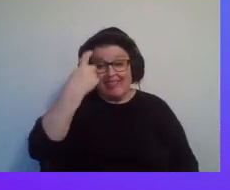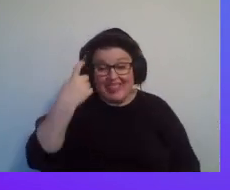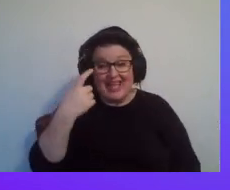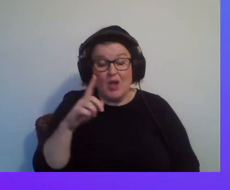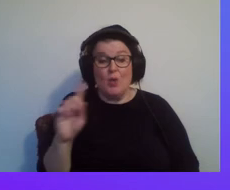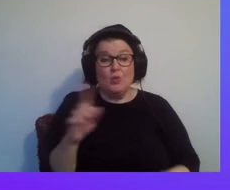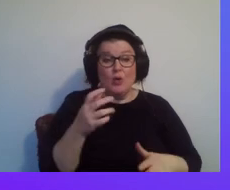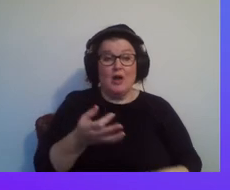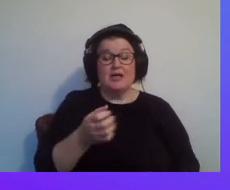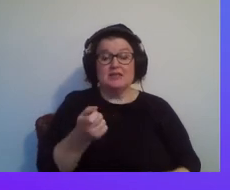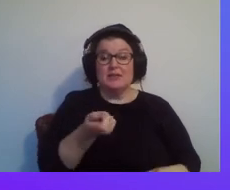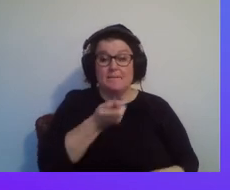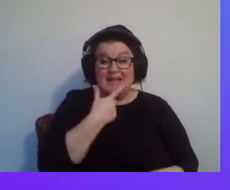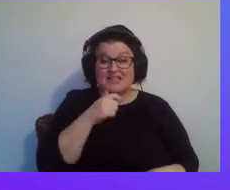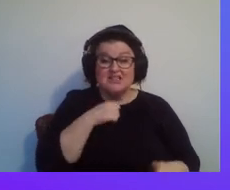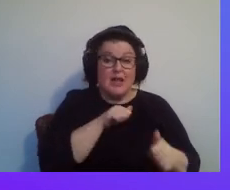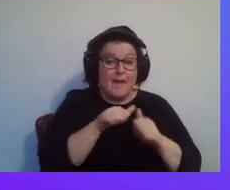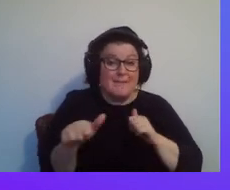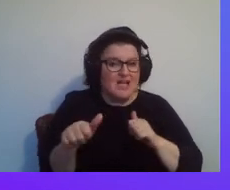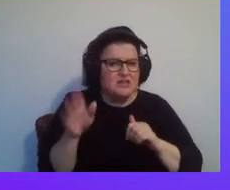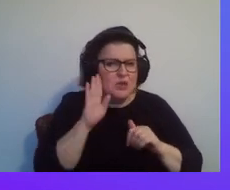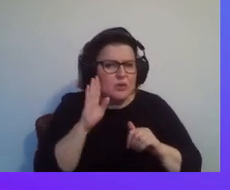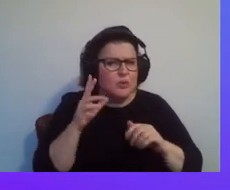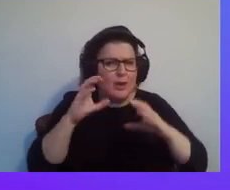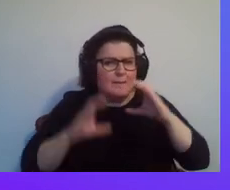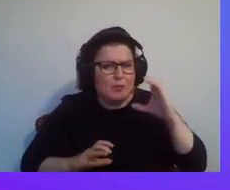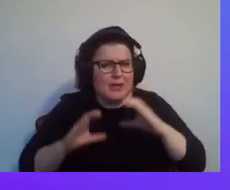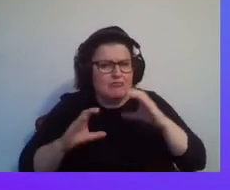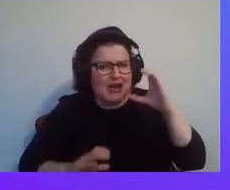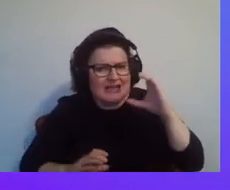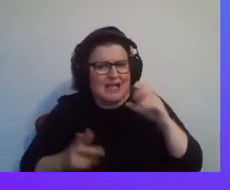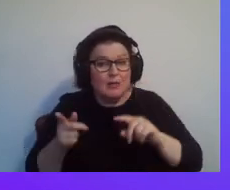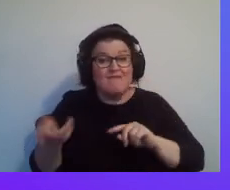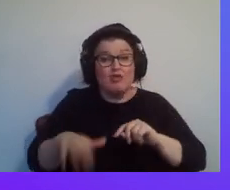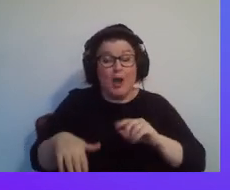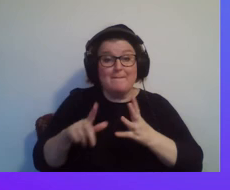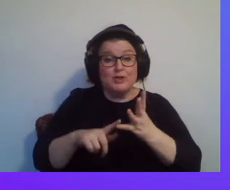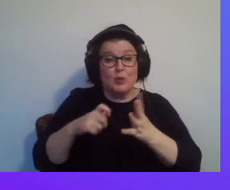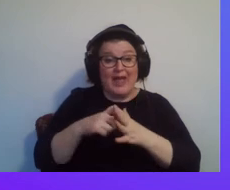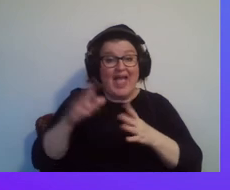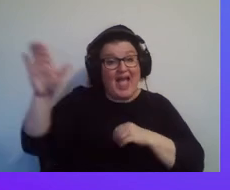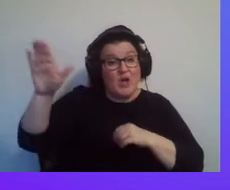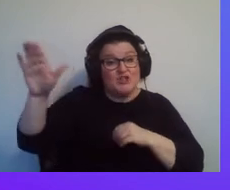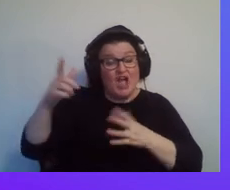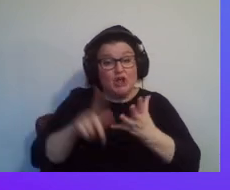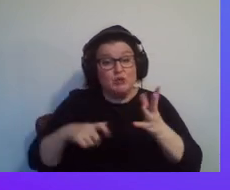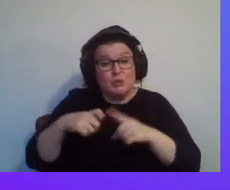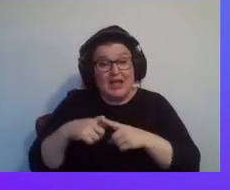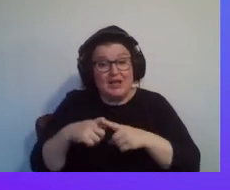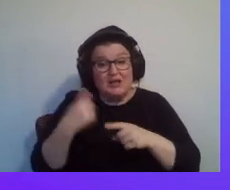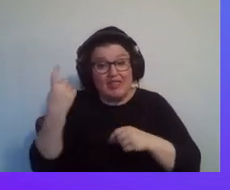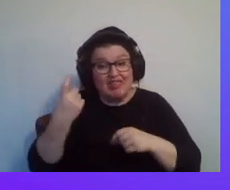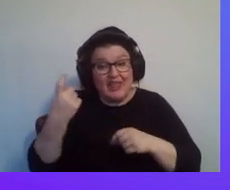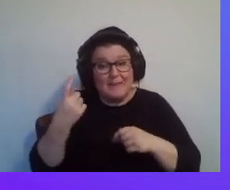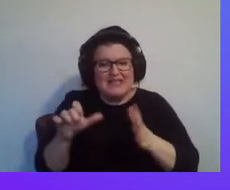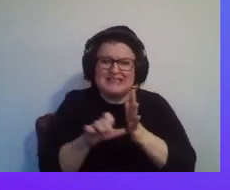of geography and where things from different countries. I mean, I don't know how to wrestle that. I mean,